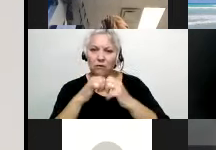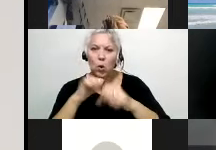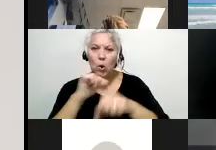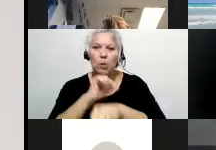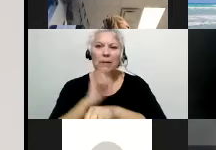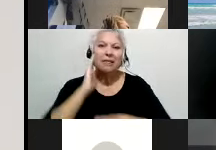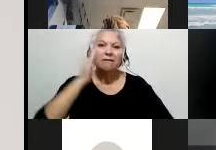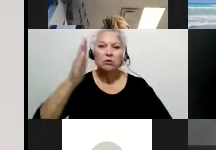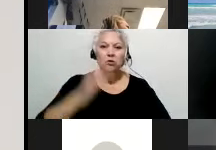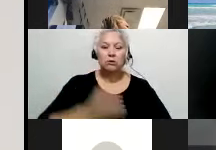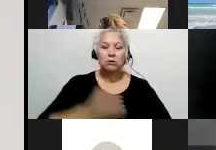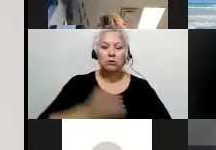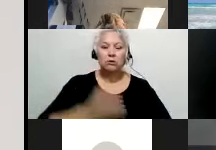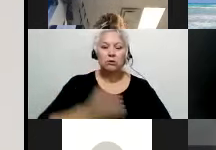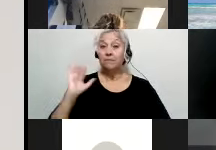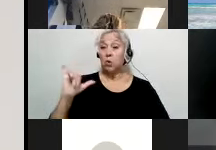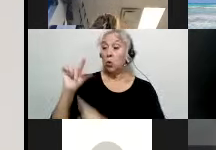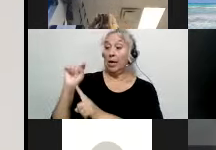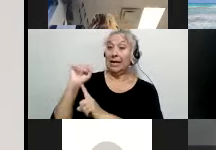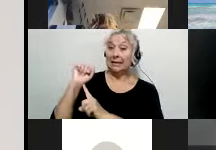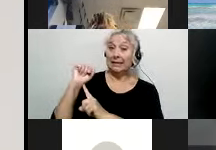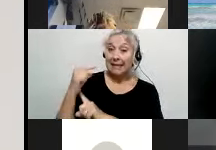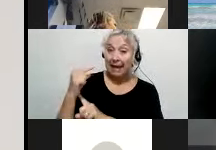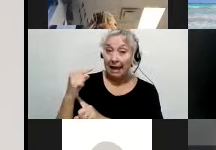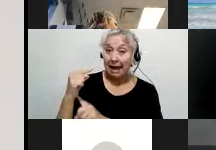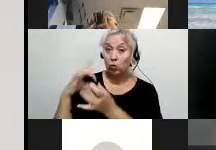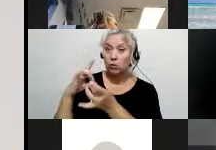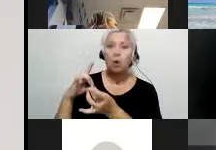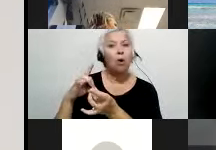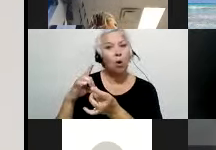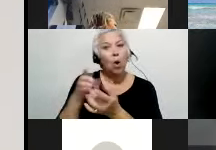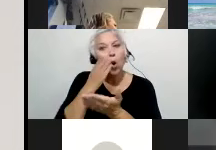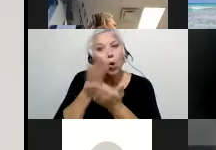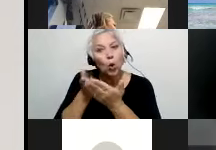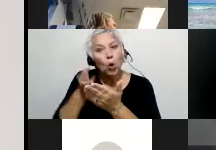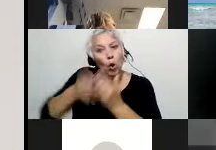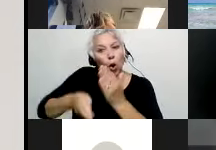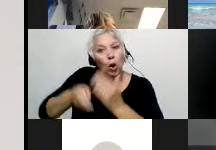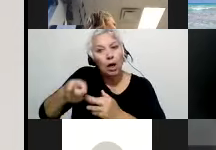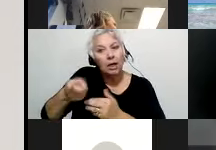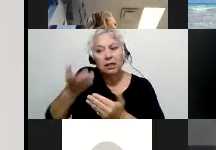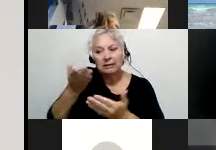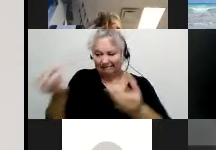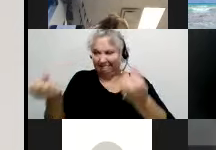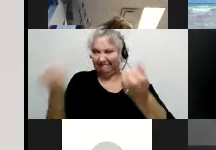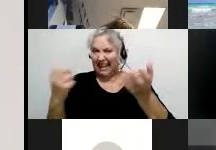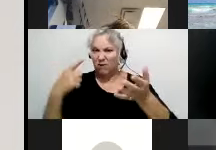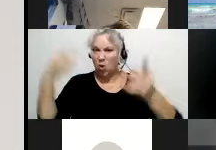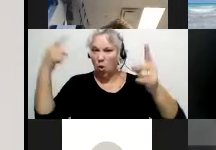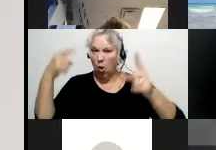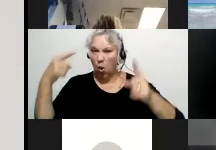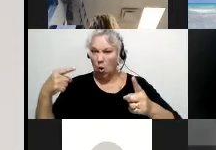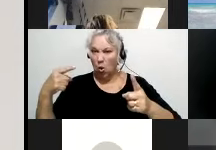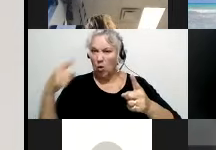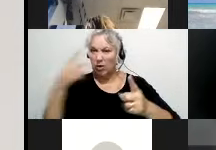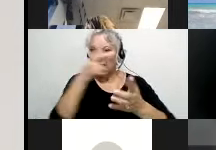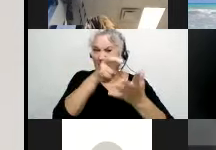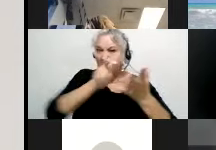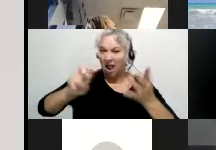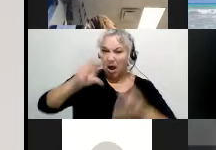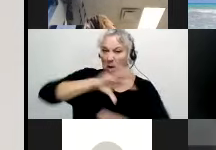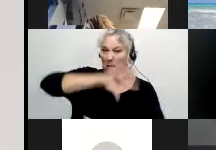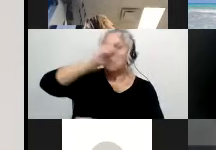So taking those TAG results, and the TAG is really nice too, because it will output some goals that you could use and put straight into the